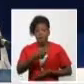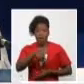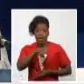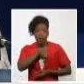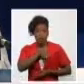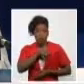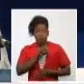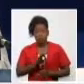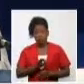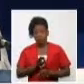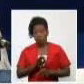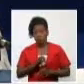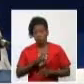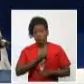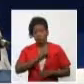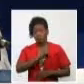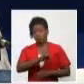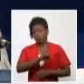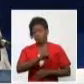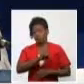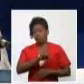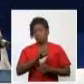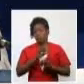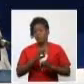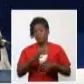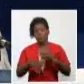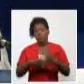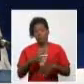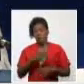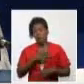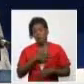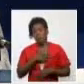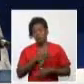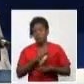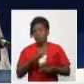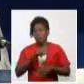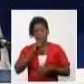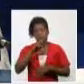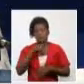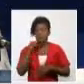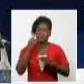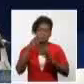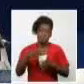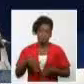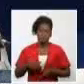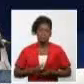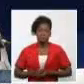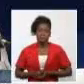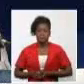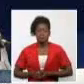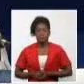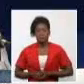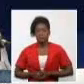rest. She was admitted to the hospital for 4 days, and also